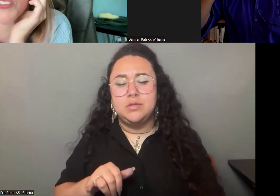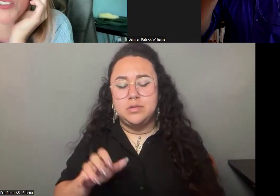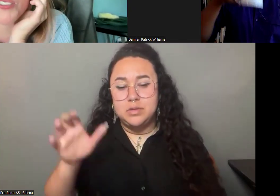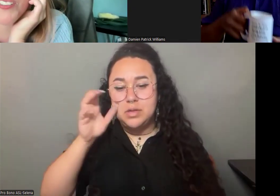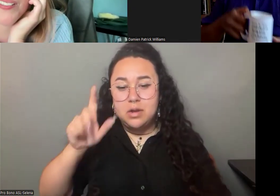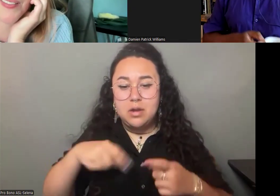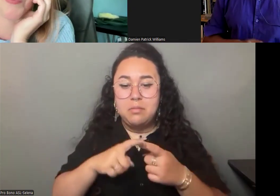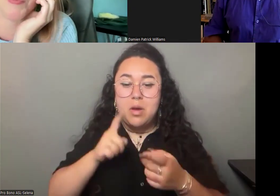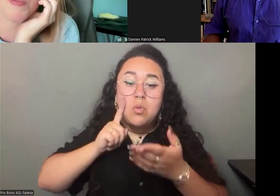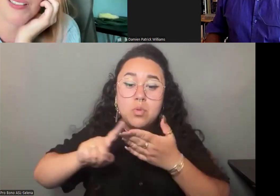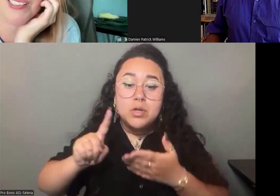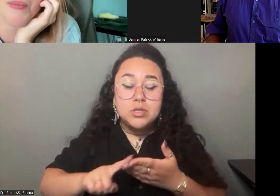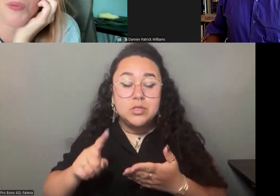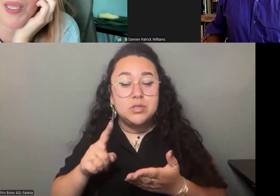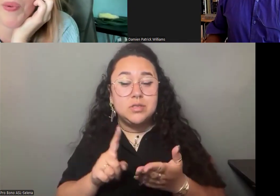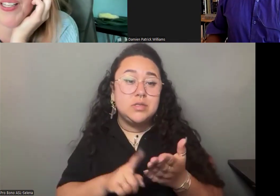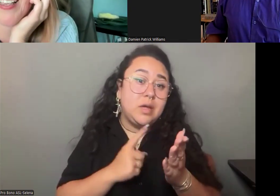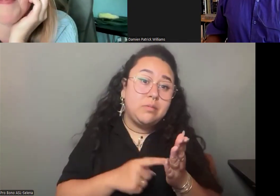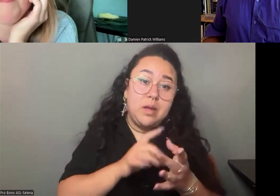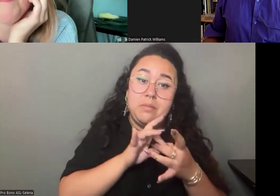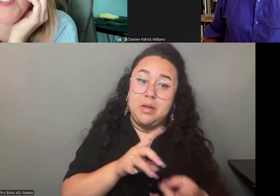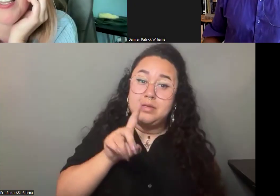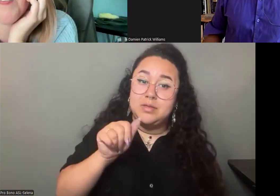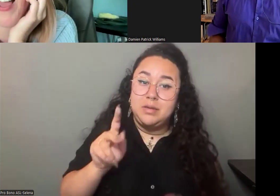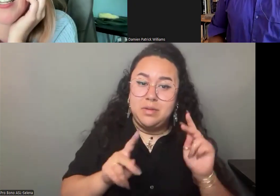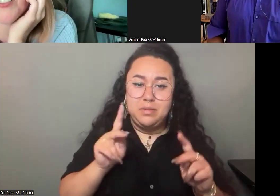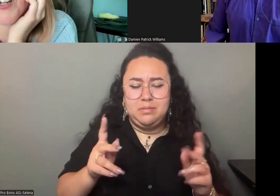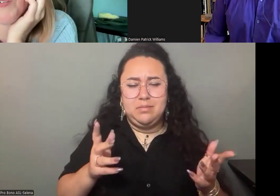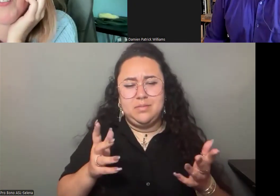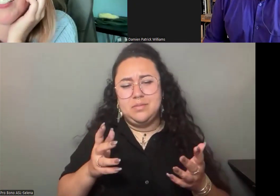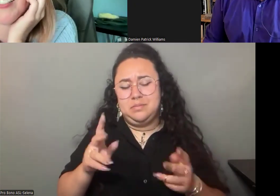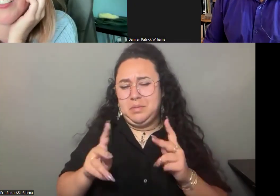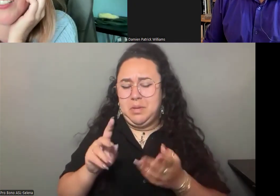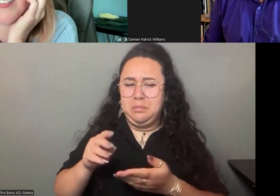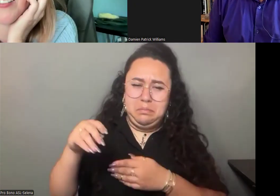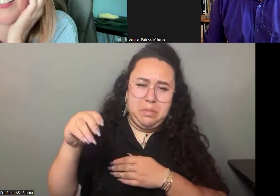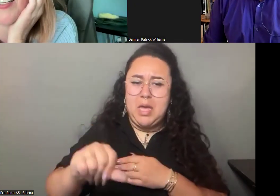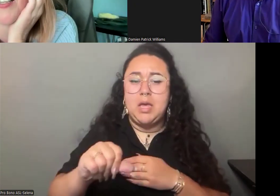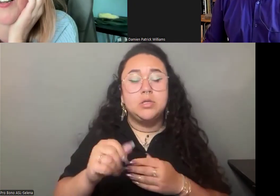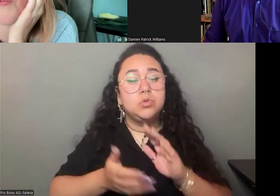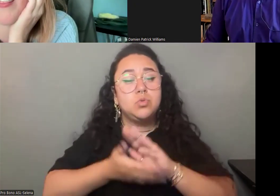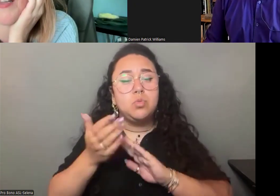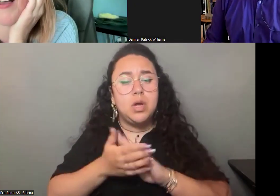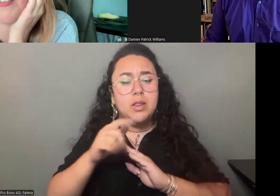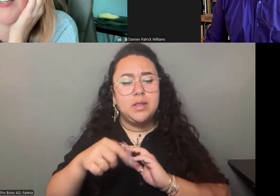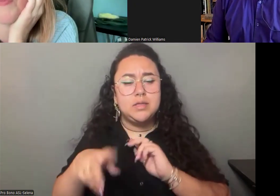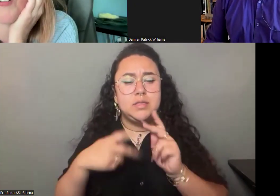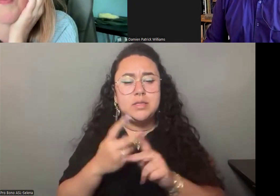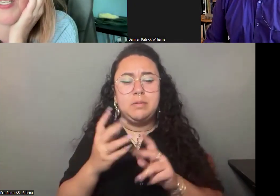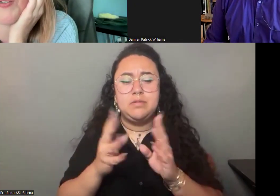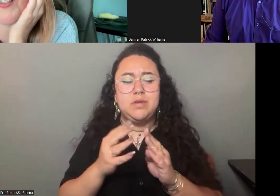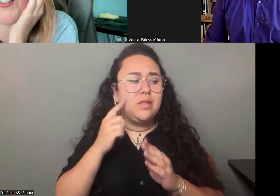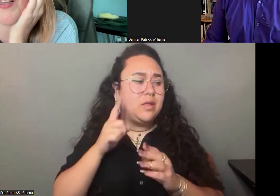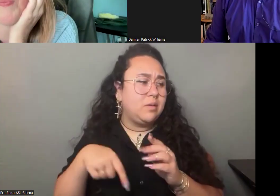about research that's sometimes about disabled people. Like in fact, to run one of these sessions, when I think about the number